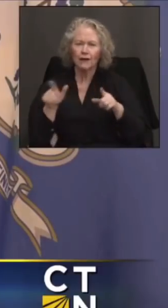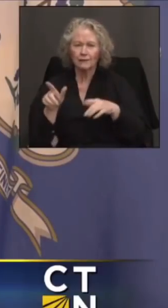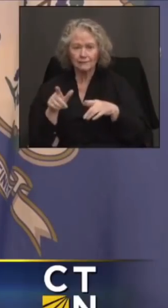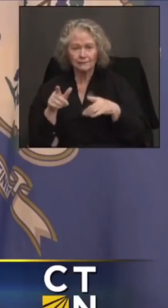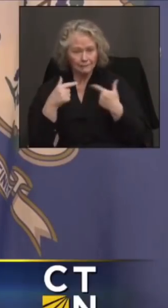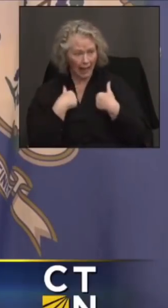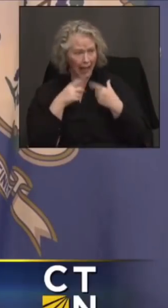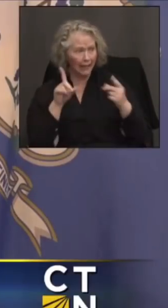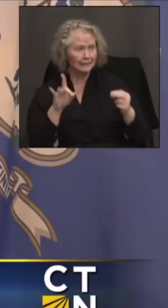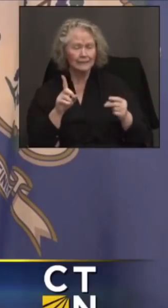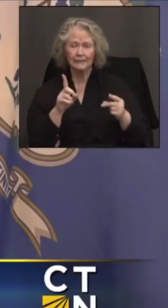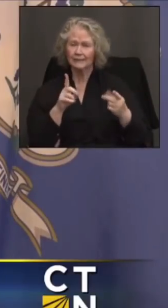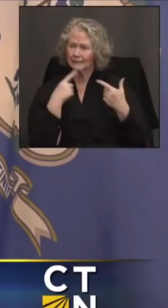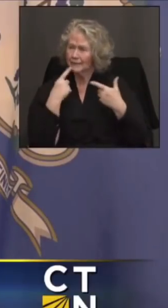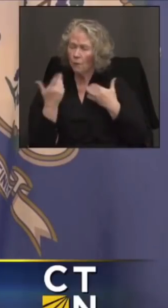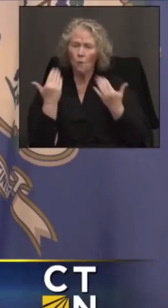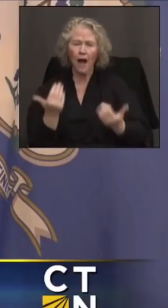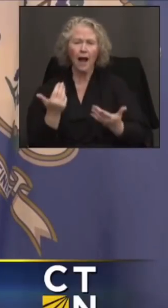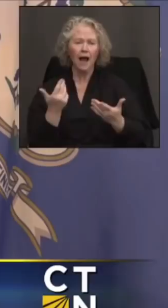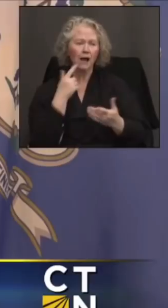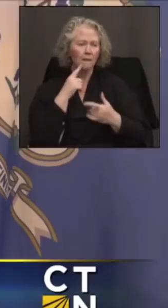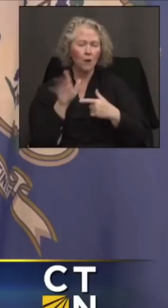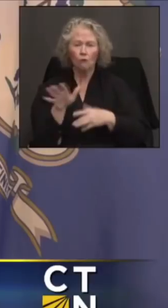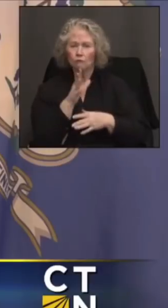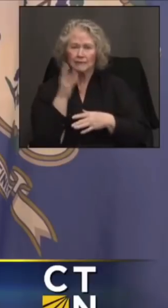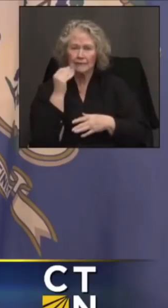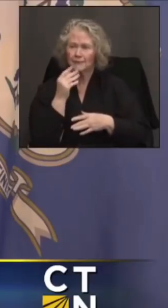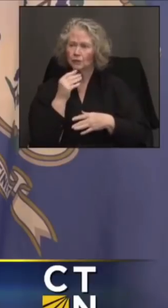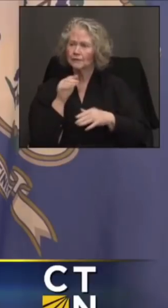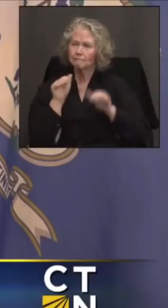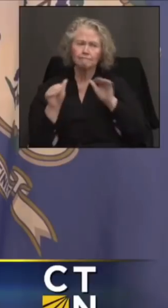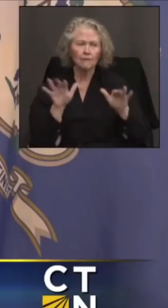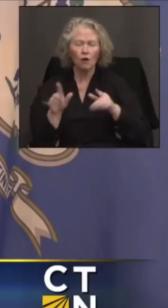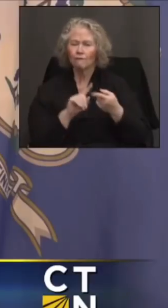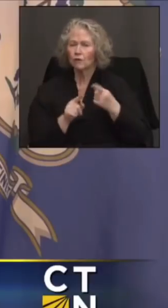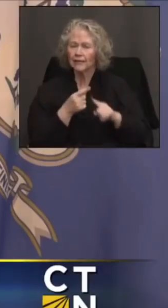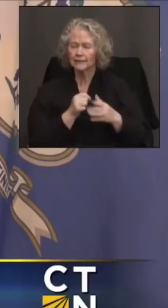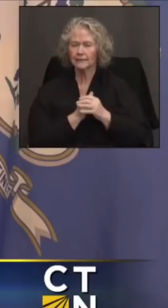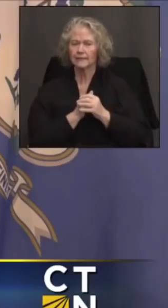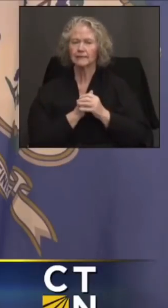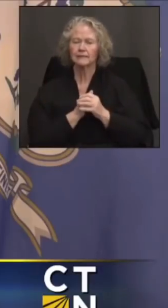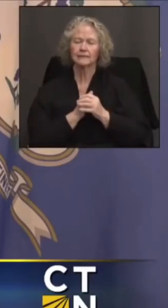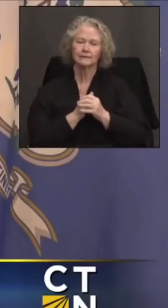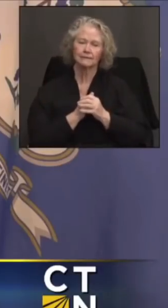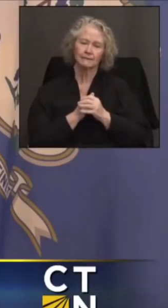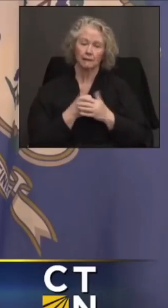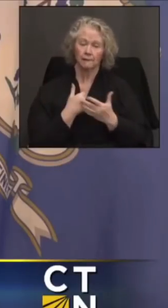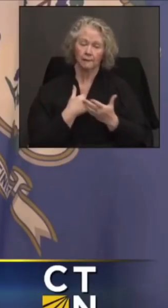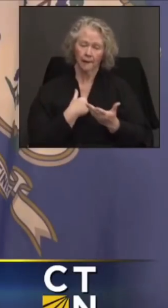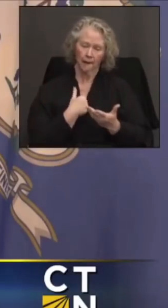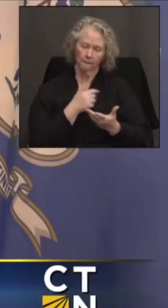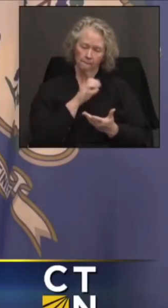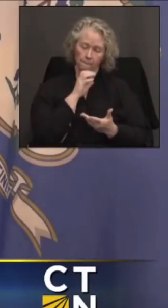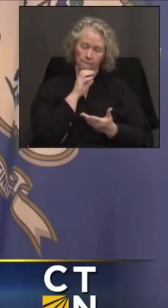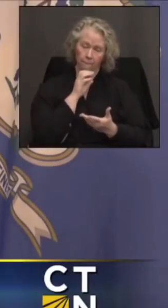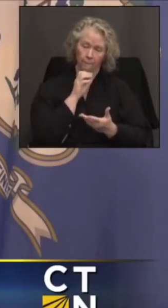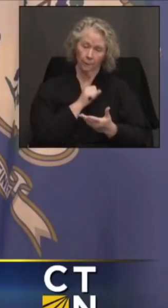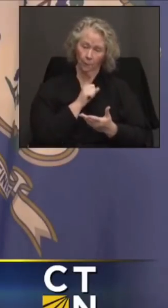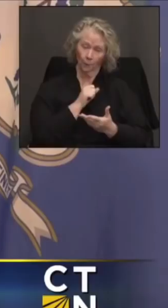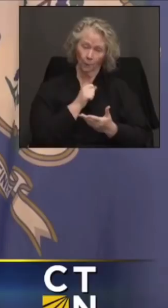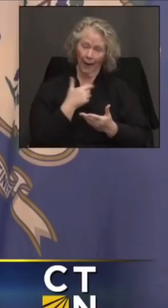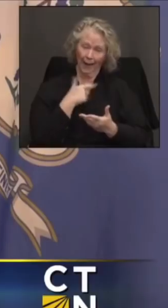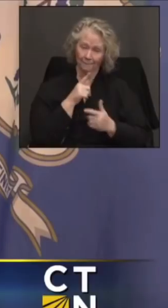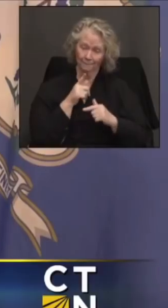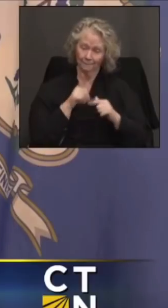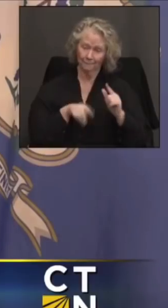why you did it, talk about the experience, tell them to tell their friends. I'm probably a little old to be the role model there, but